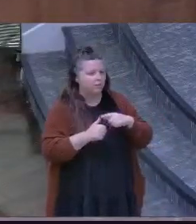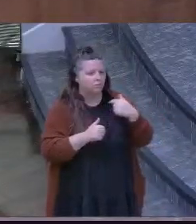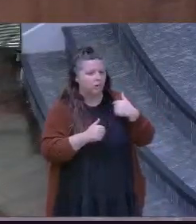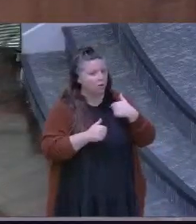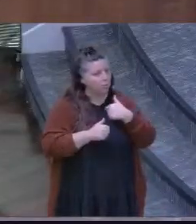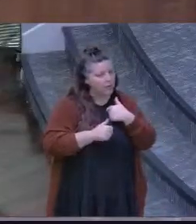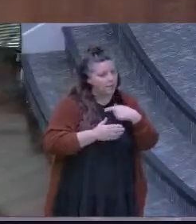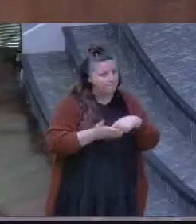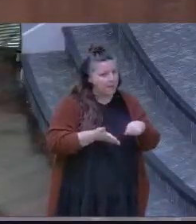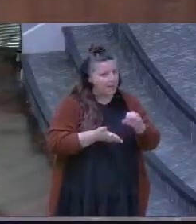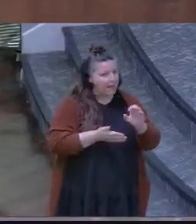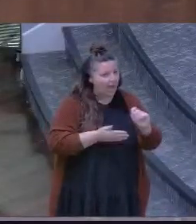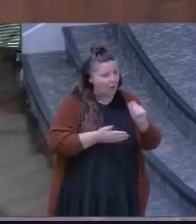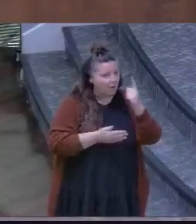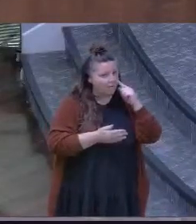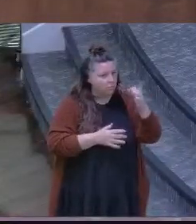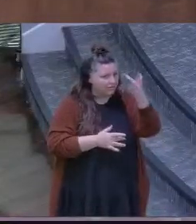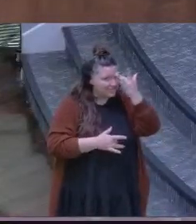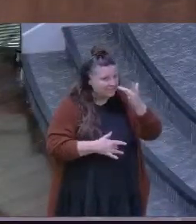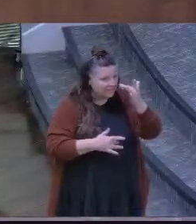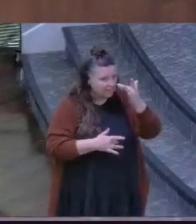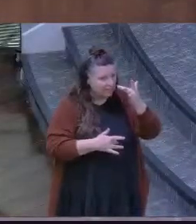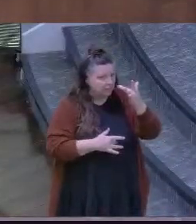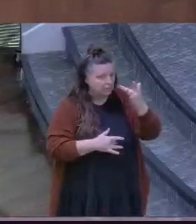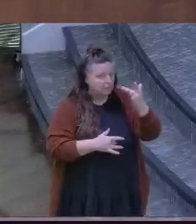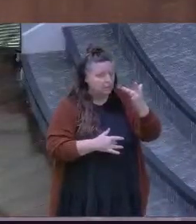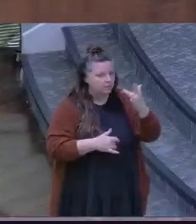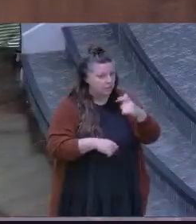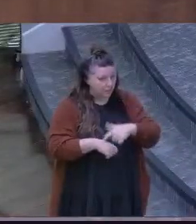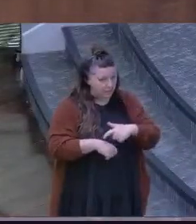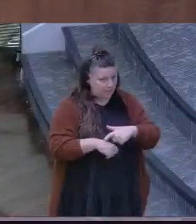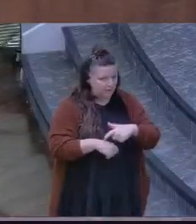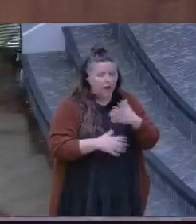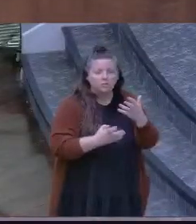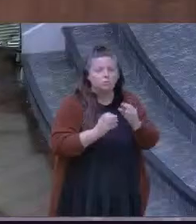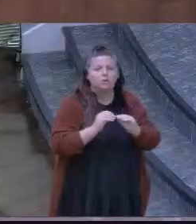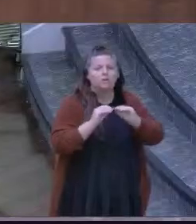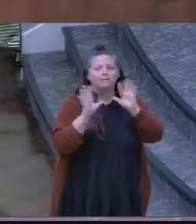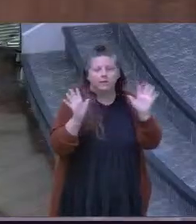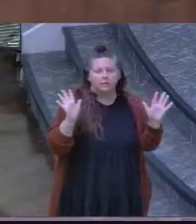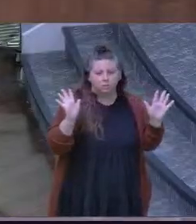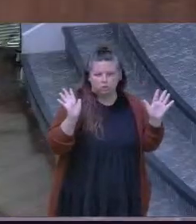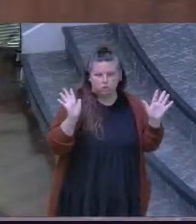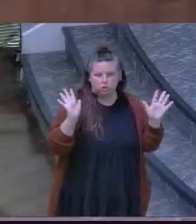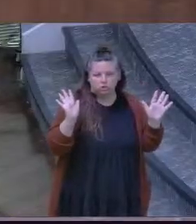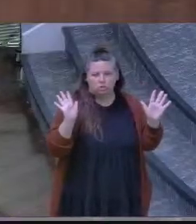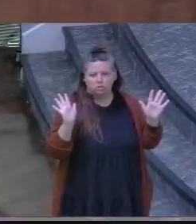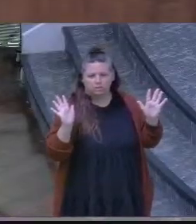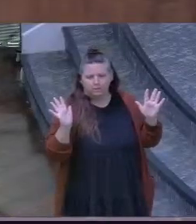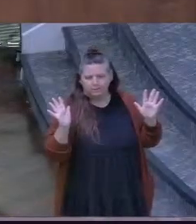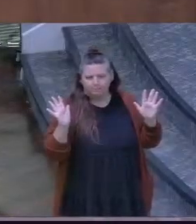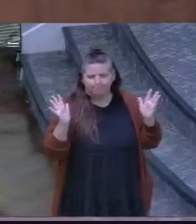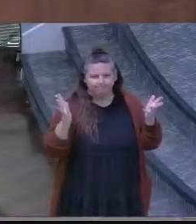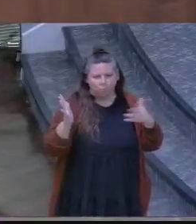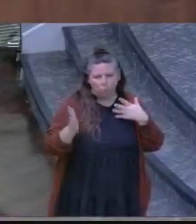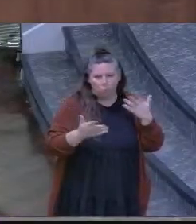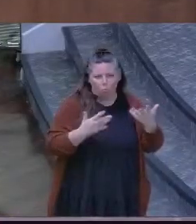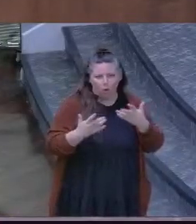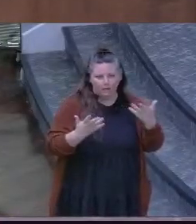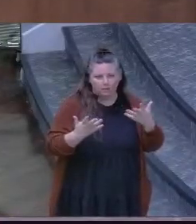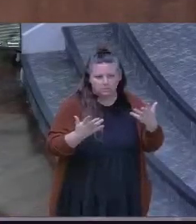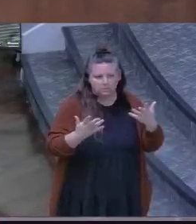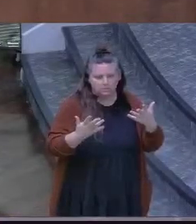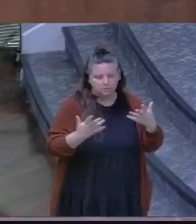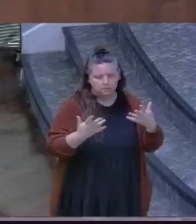we pay out for sick leave. I just wanted clarification on what exactly, right